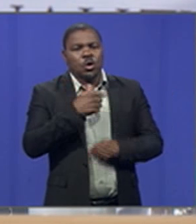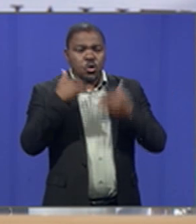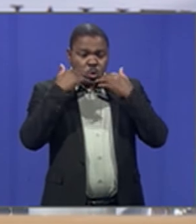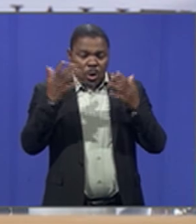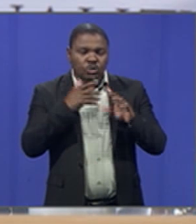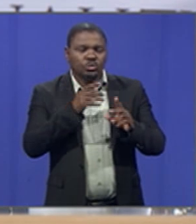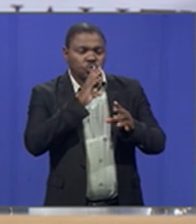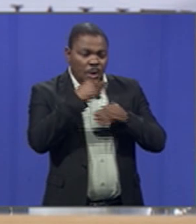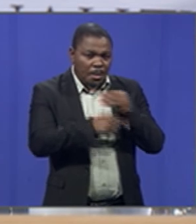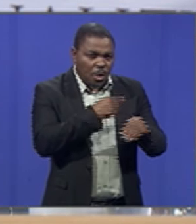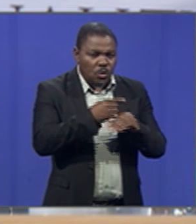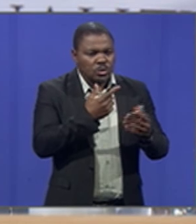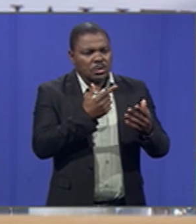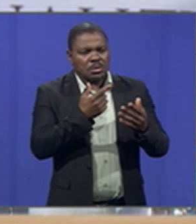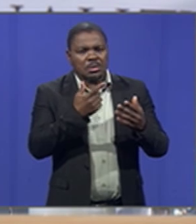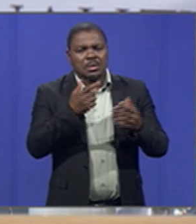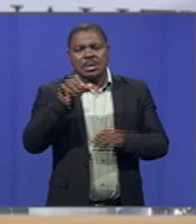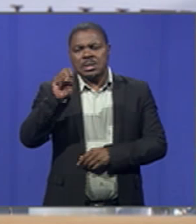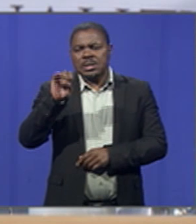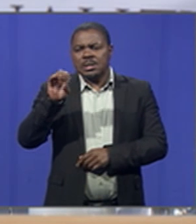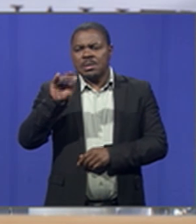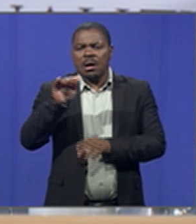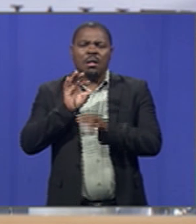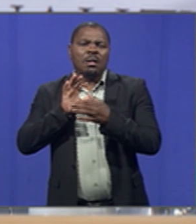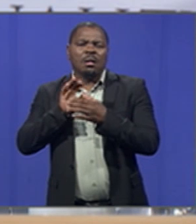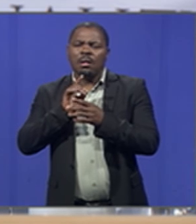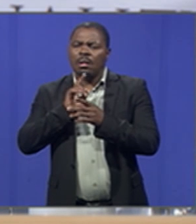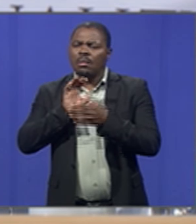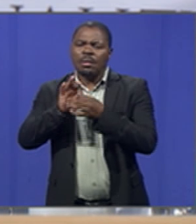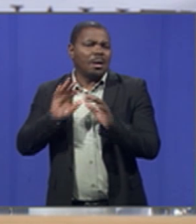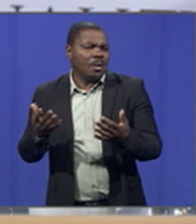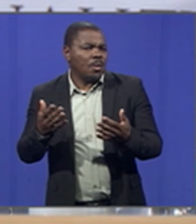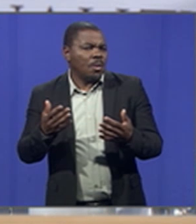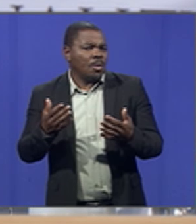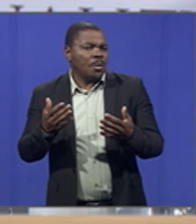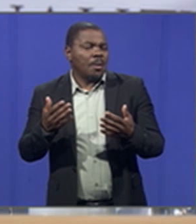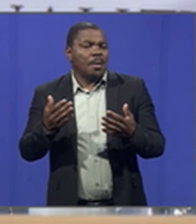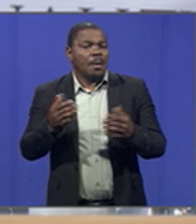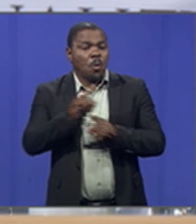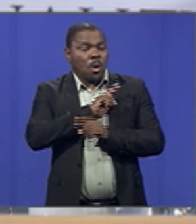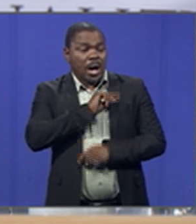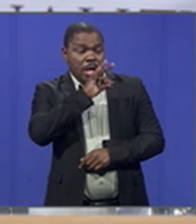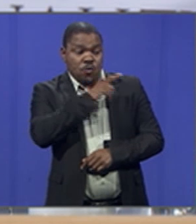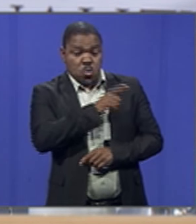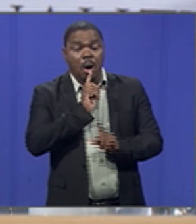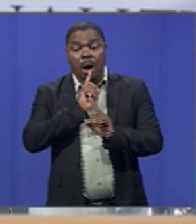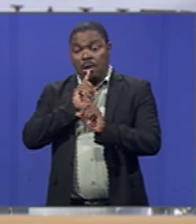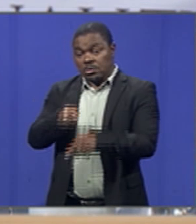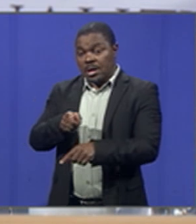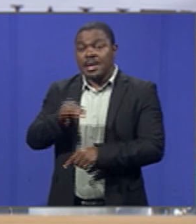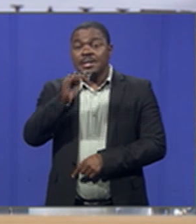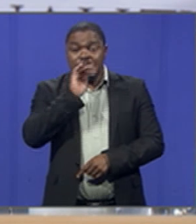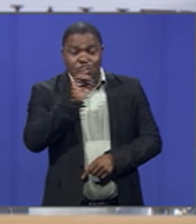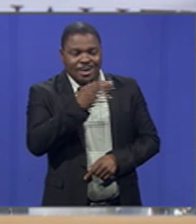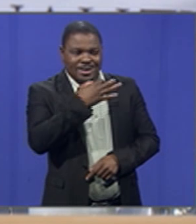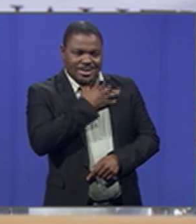your communications with General Sibia, because if you do, you are at